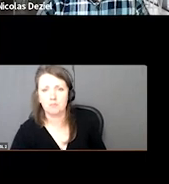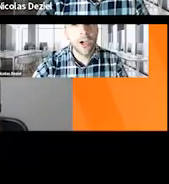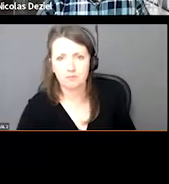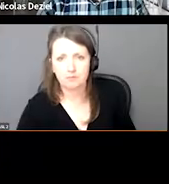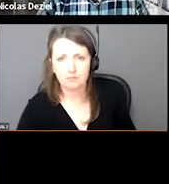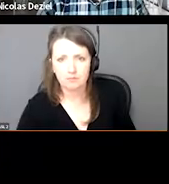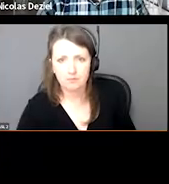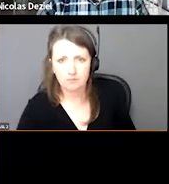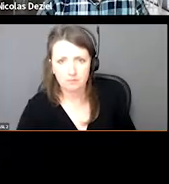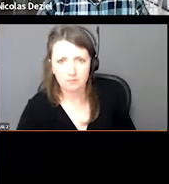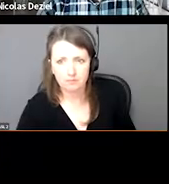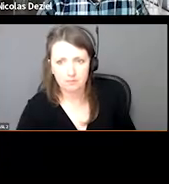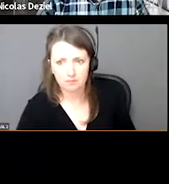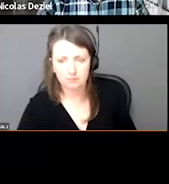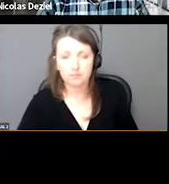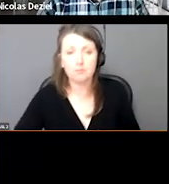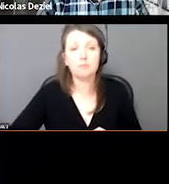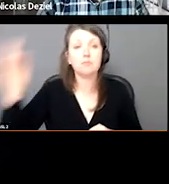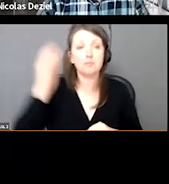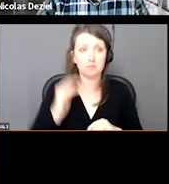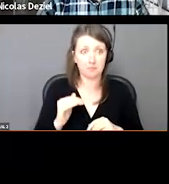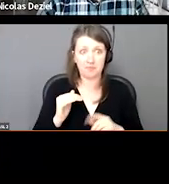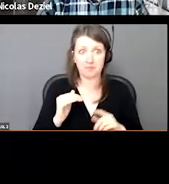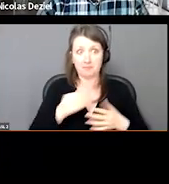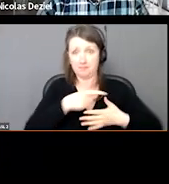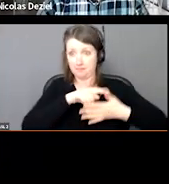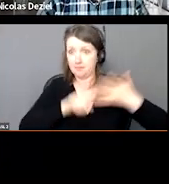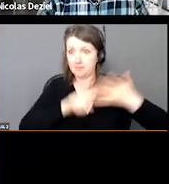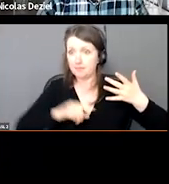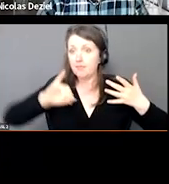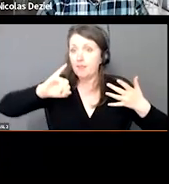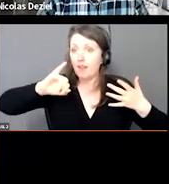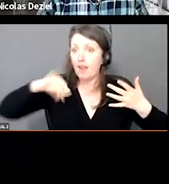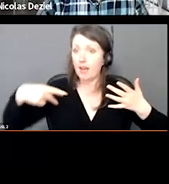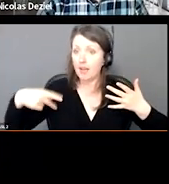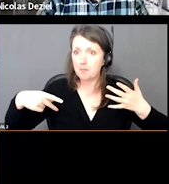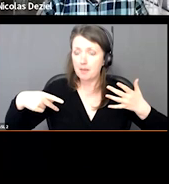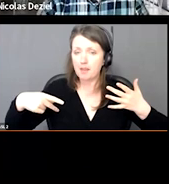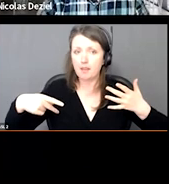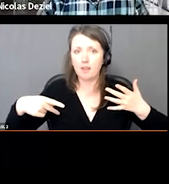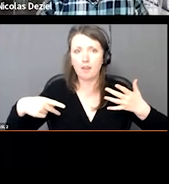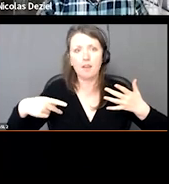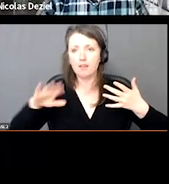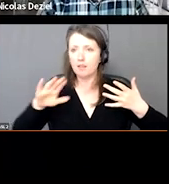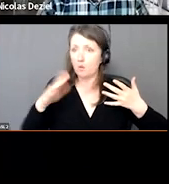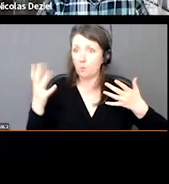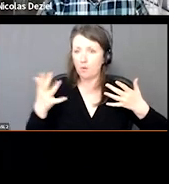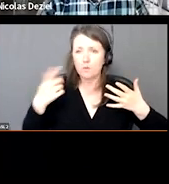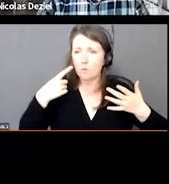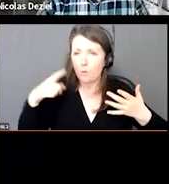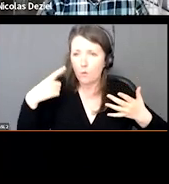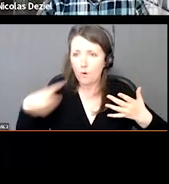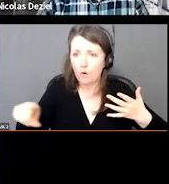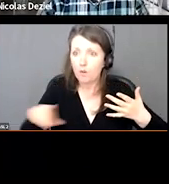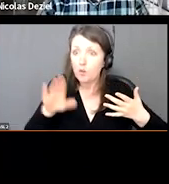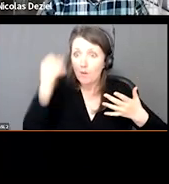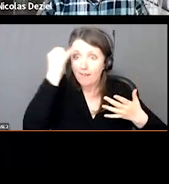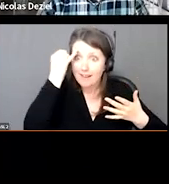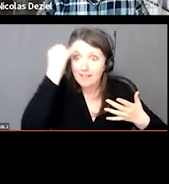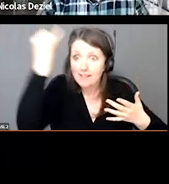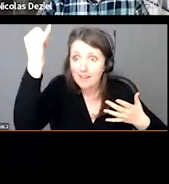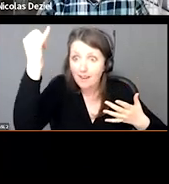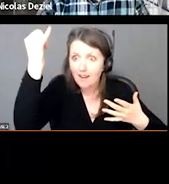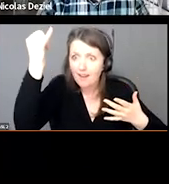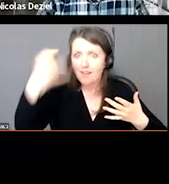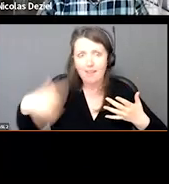screen, you see that IP is a way to unlock the value of an idea, right? So IP is more than just